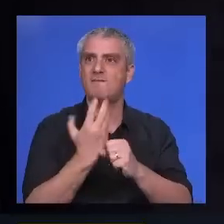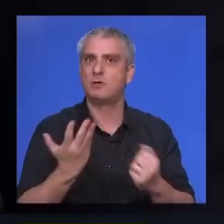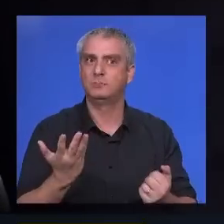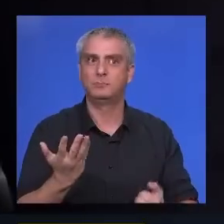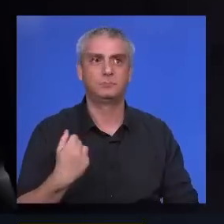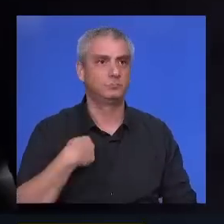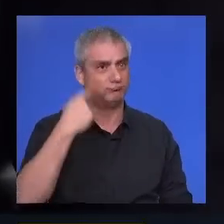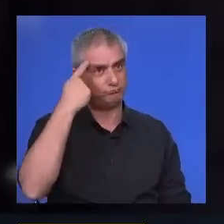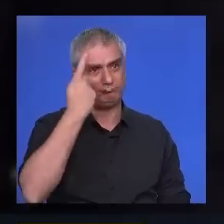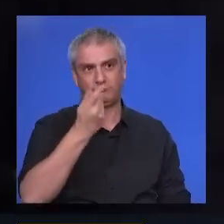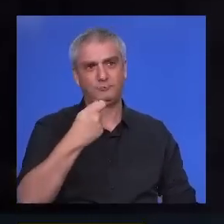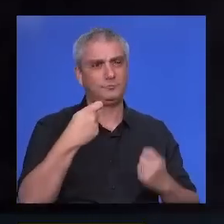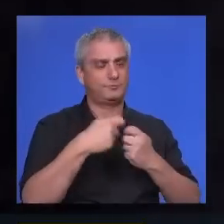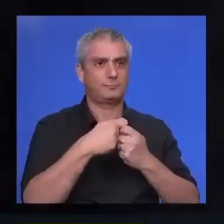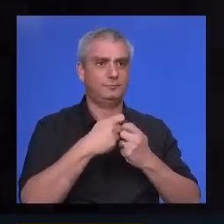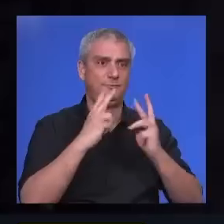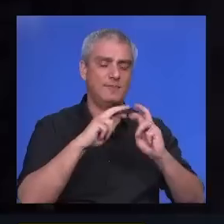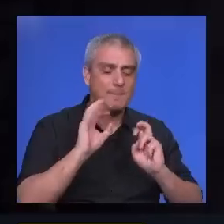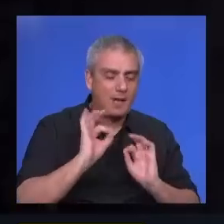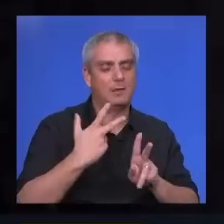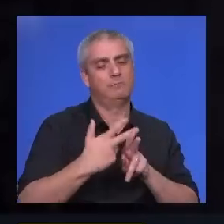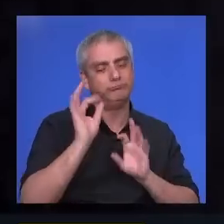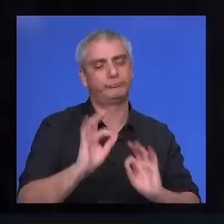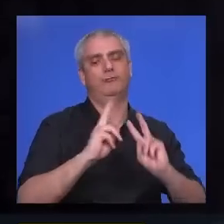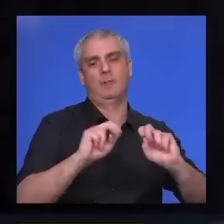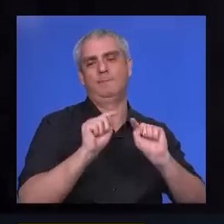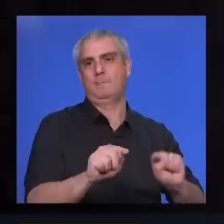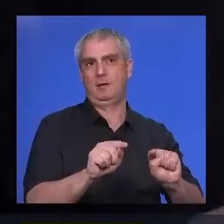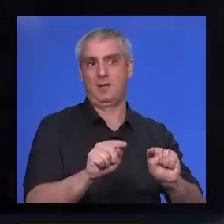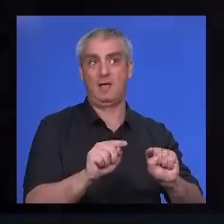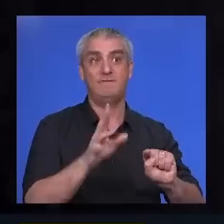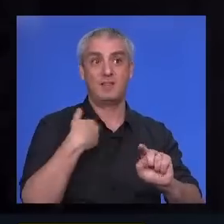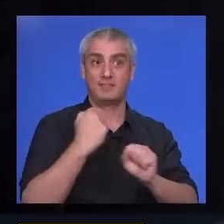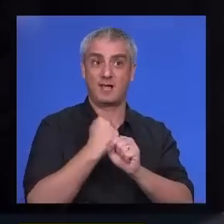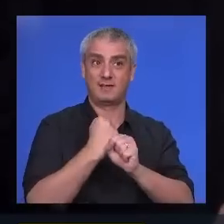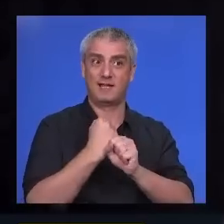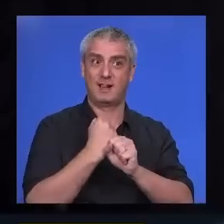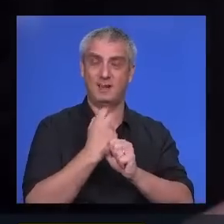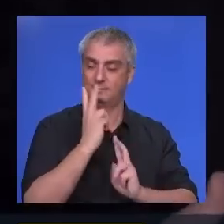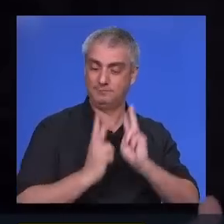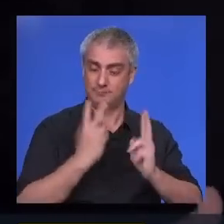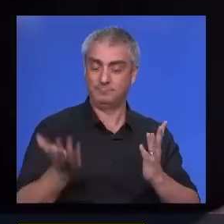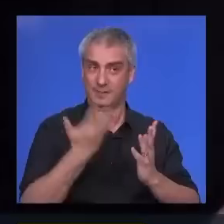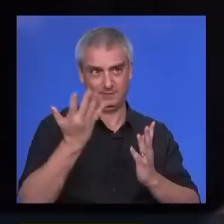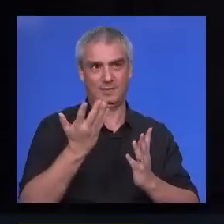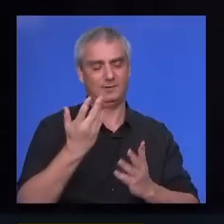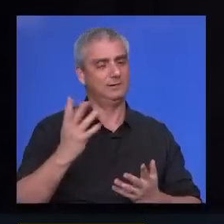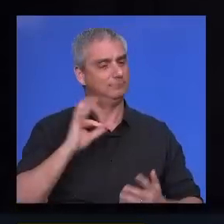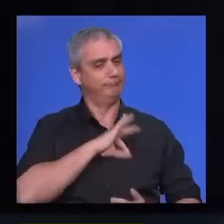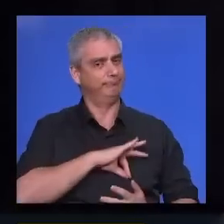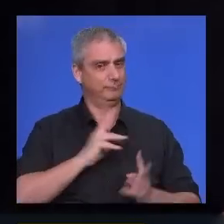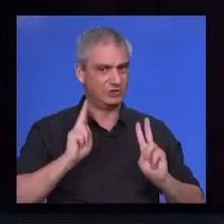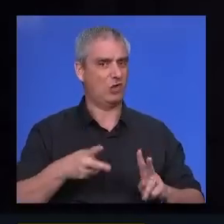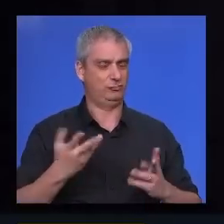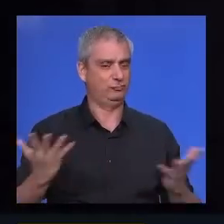combination of research for research sake, but when we start getting into manufacturing and where there is, again, a profit